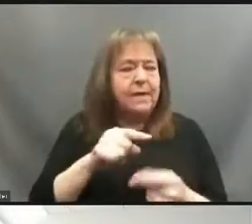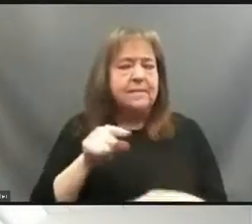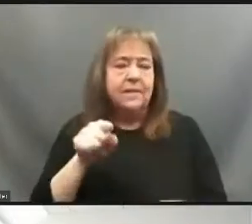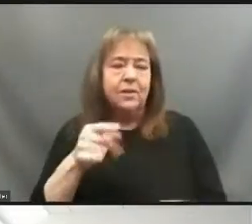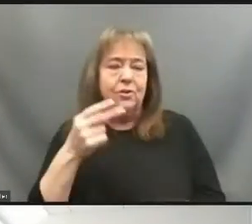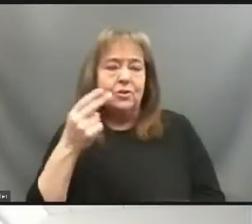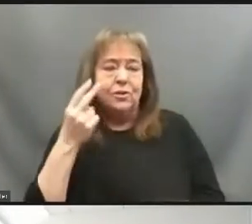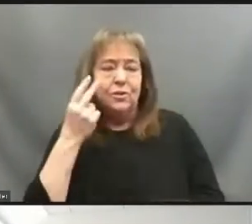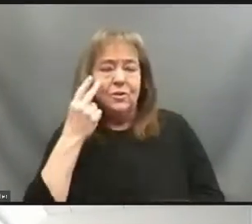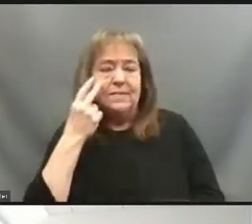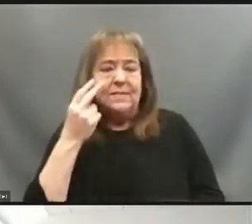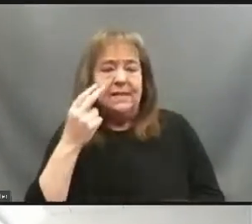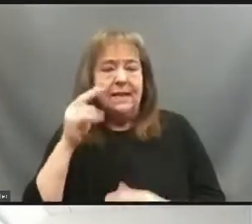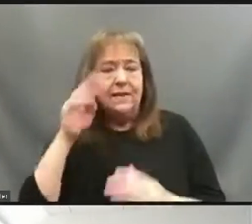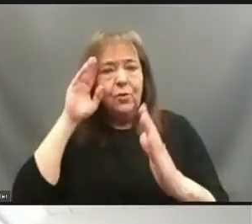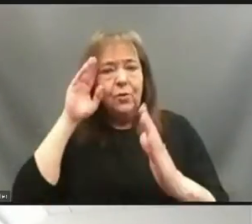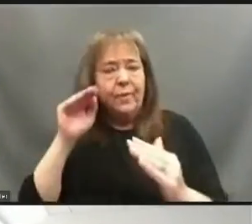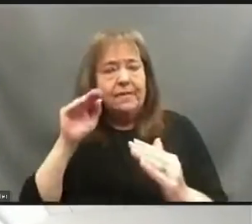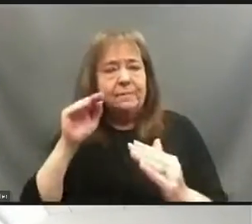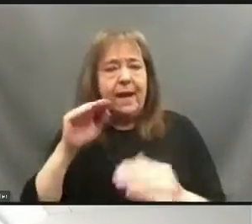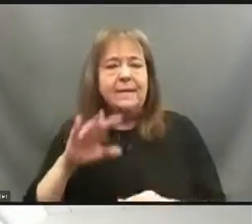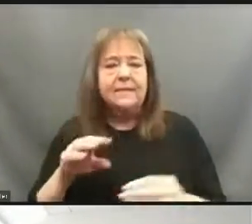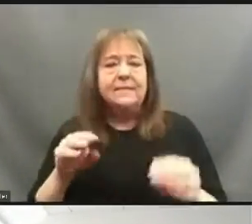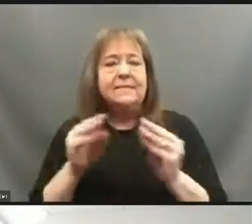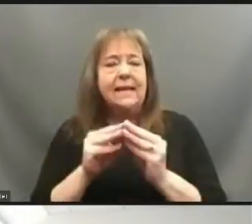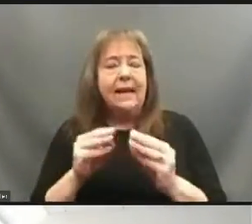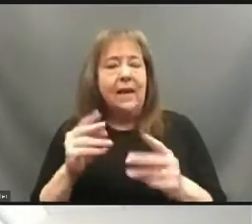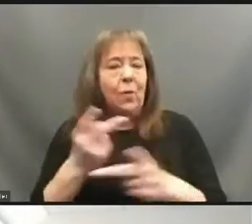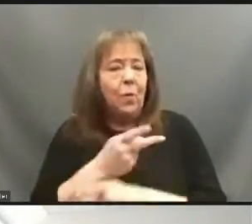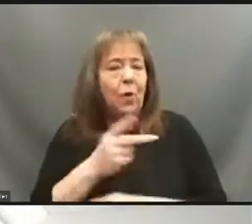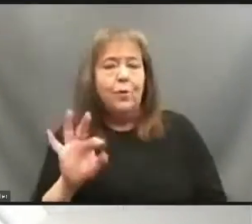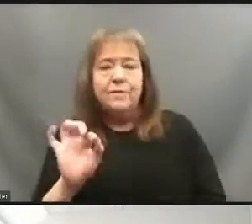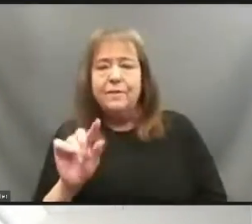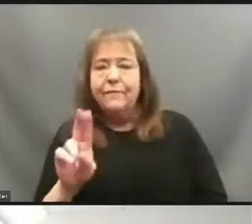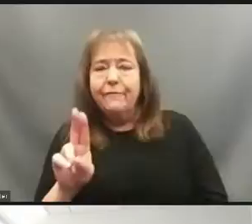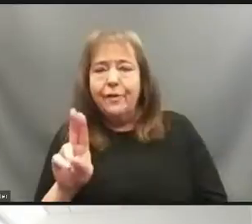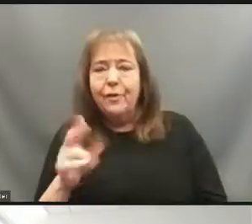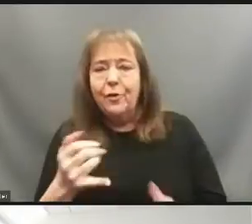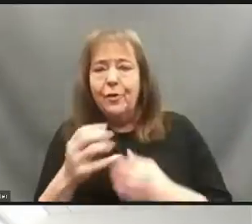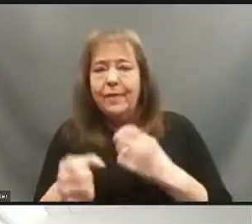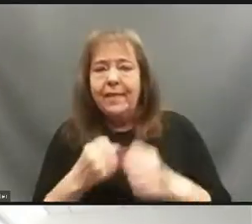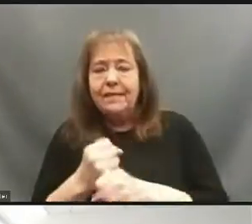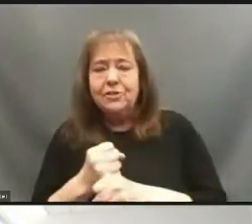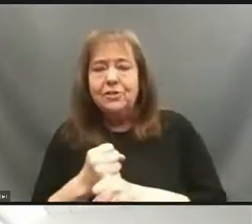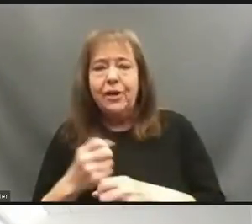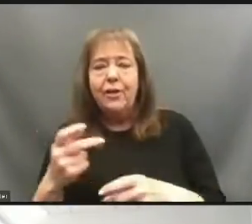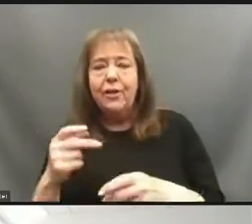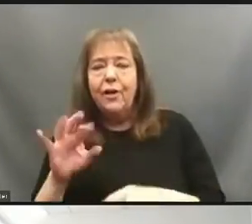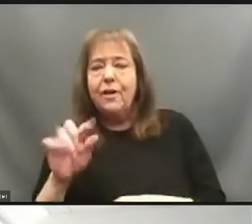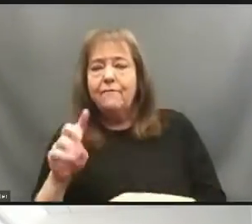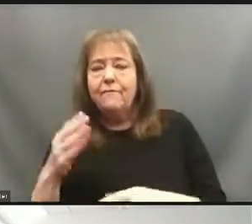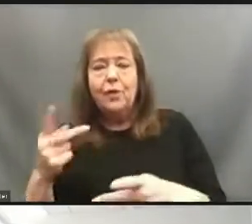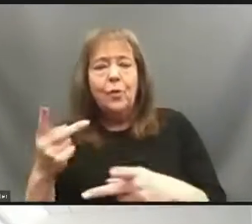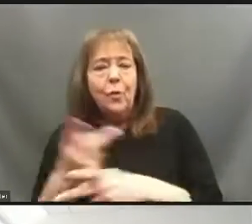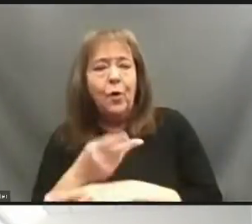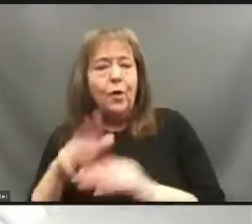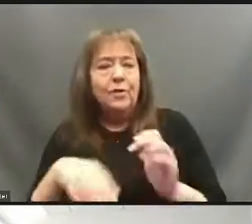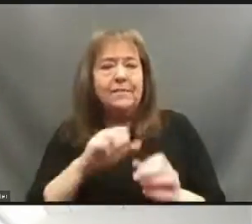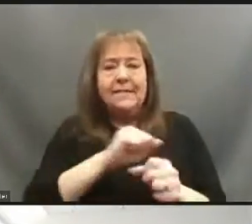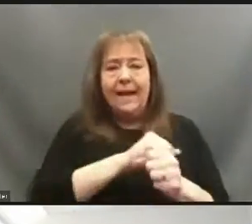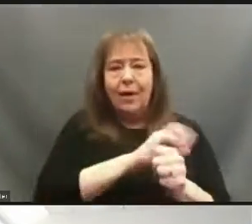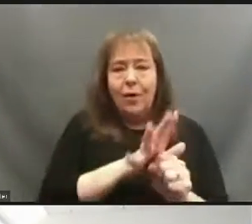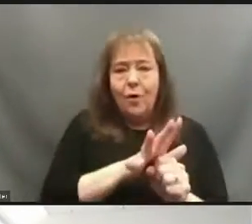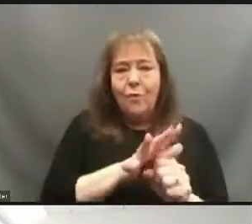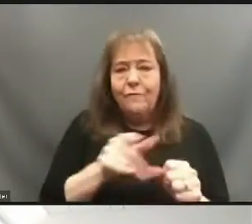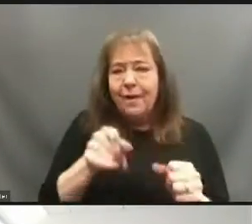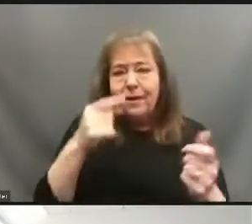more a spike? Is it going to be more of a flu season rather than a COVID season, since it seems like we're kind of ending our spike of COVID? Is